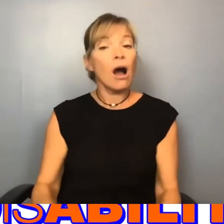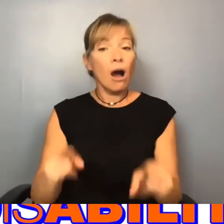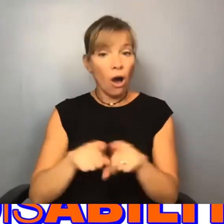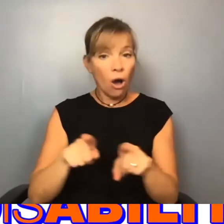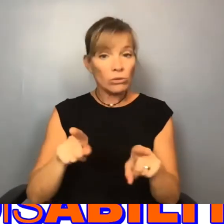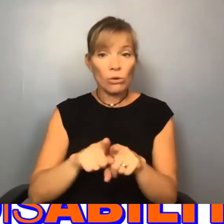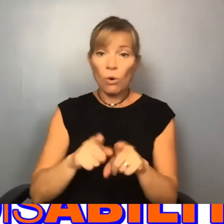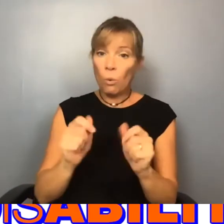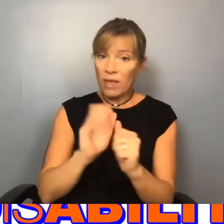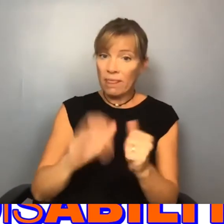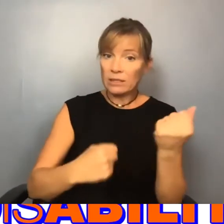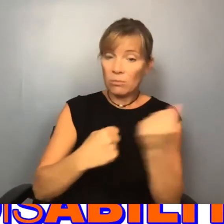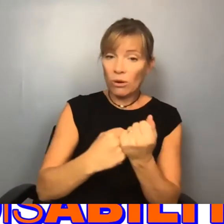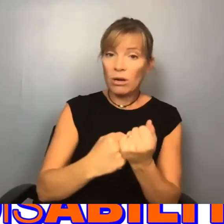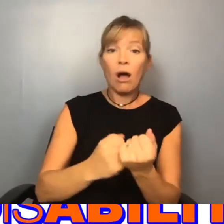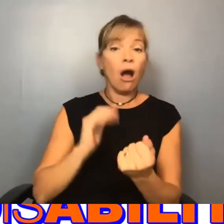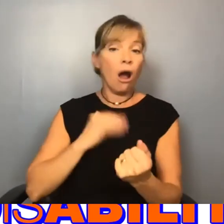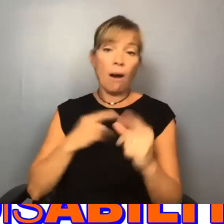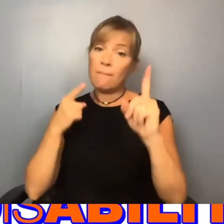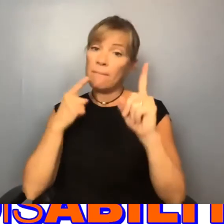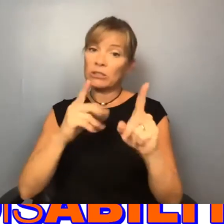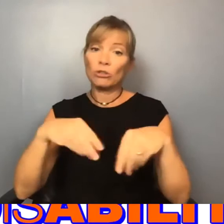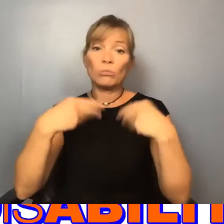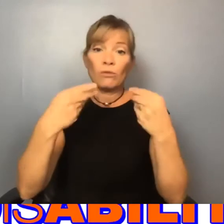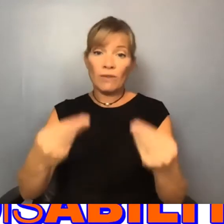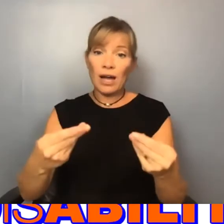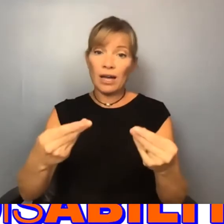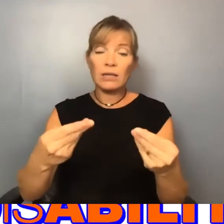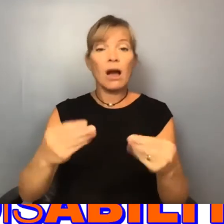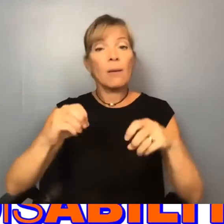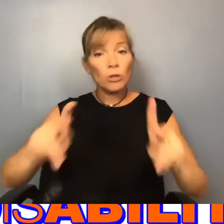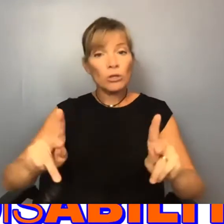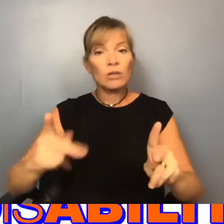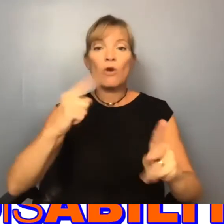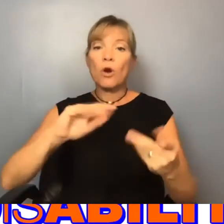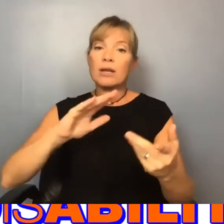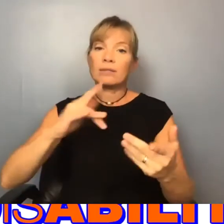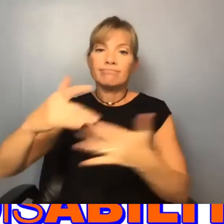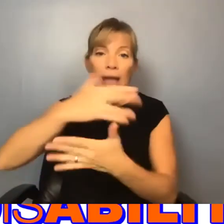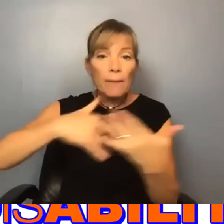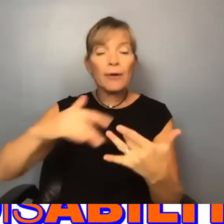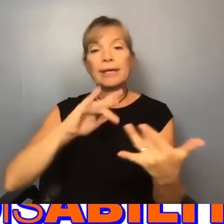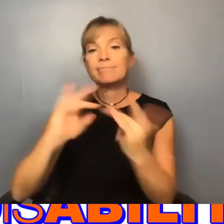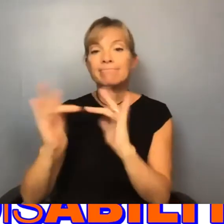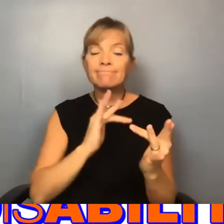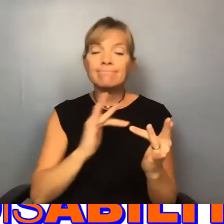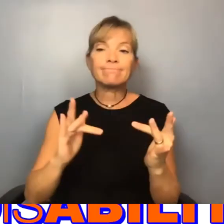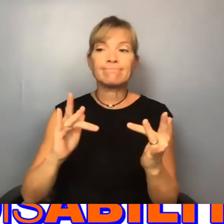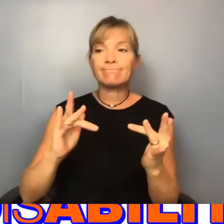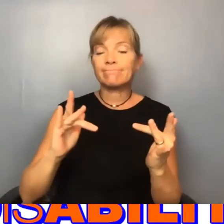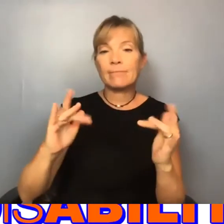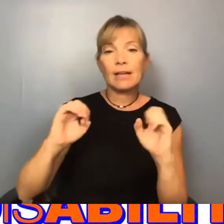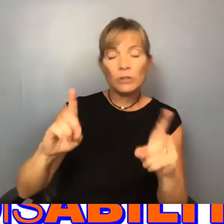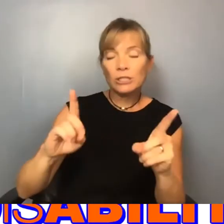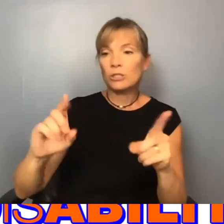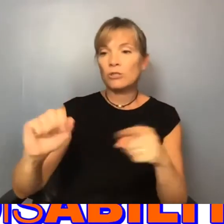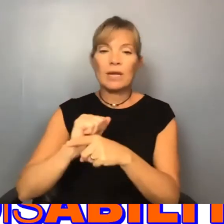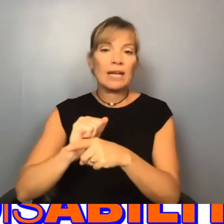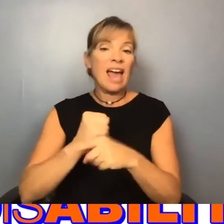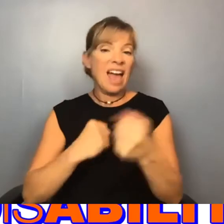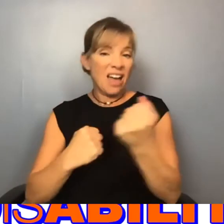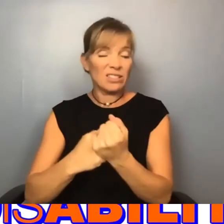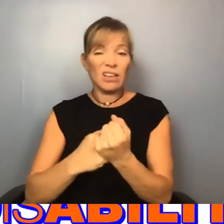support, our mission is to provide opportunities for networking, education, training, and advocacy along